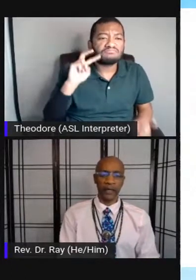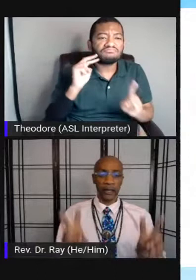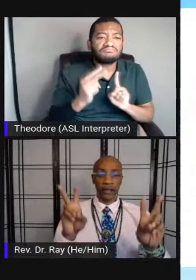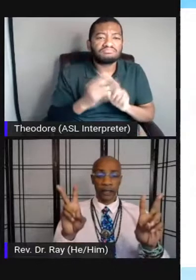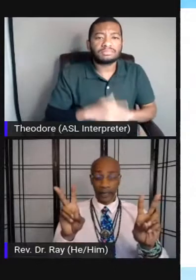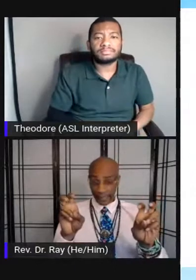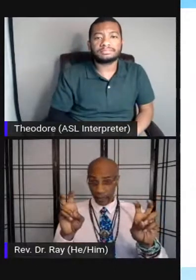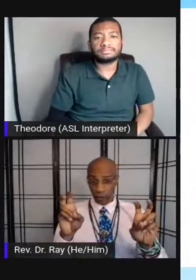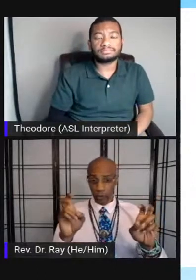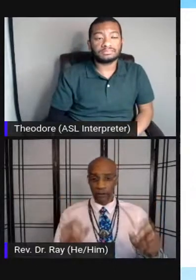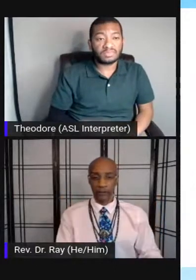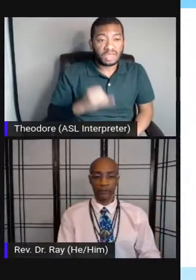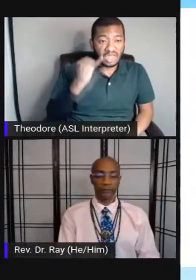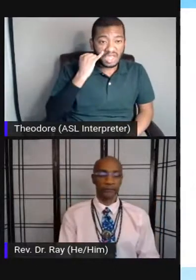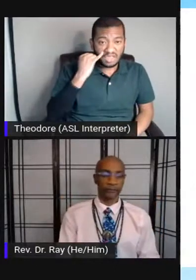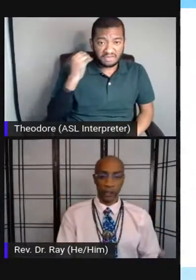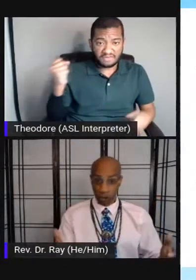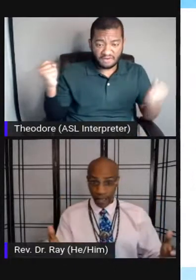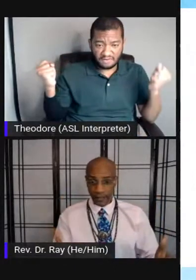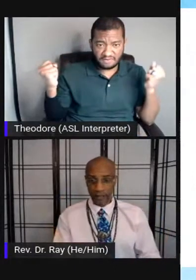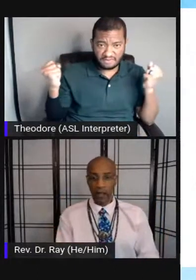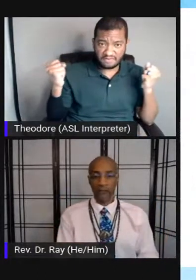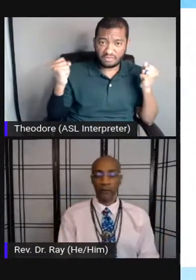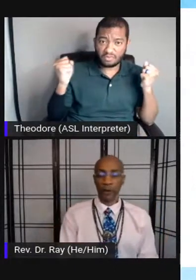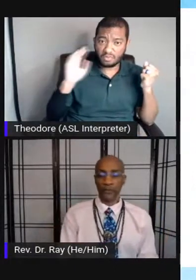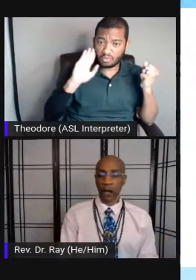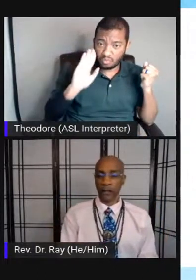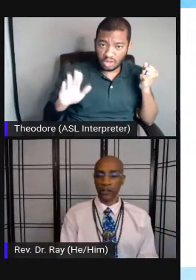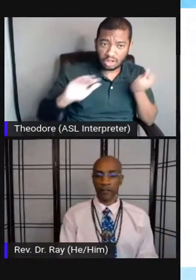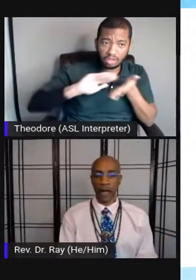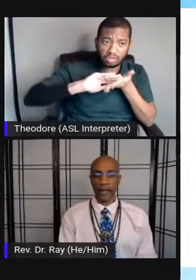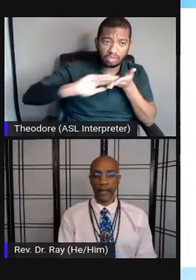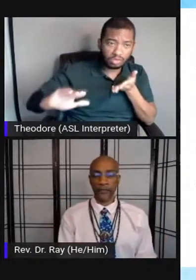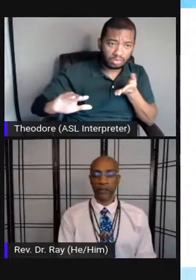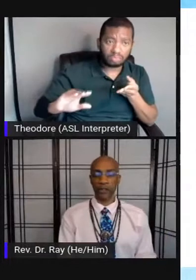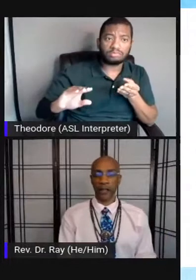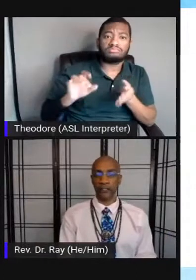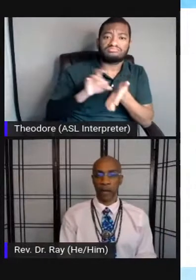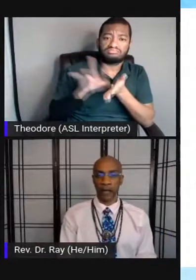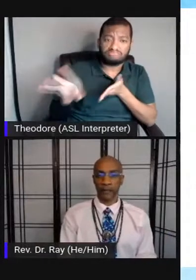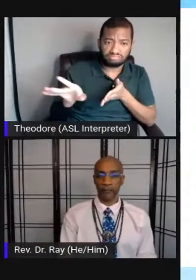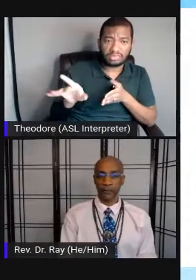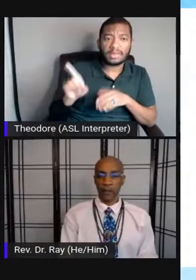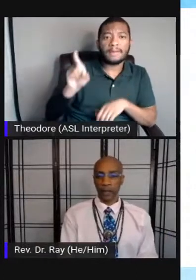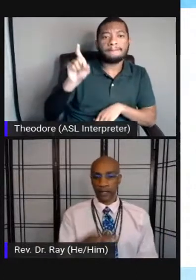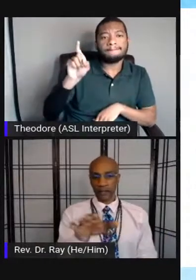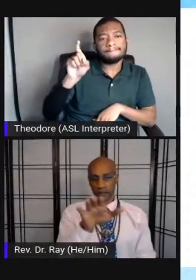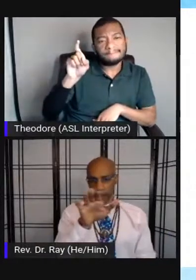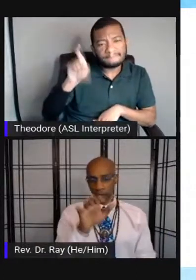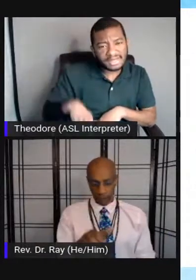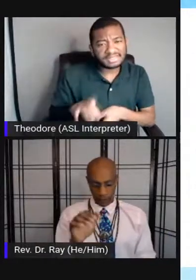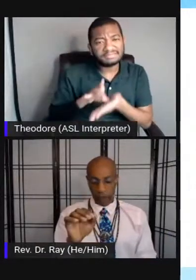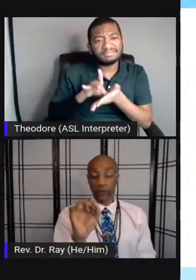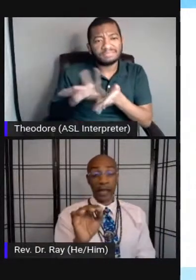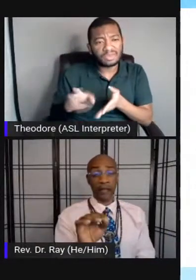be healed, addressed from both the conscious mind and the subjective mind. Because